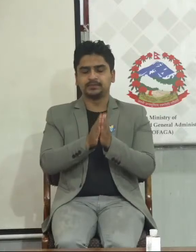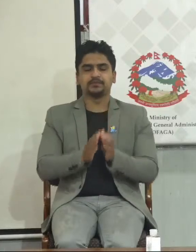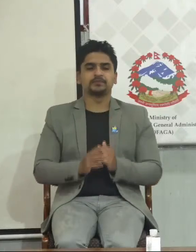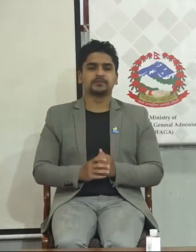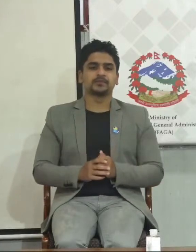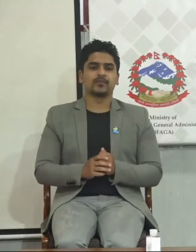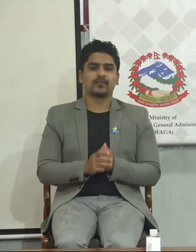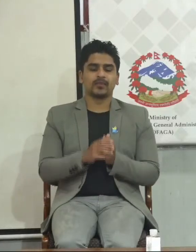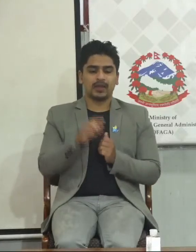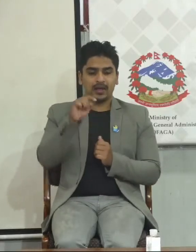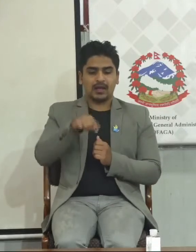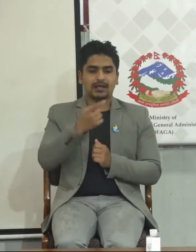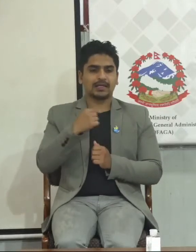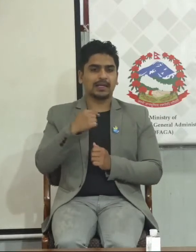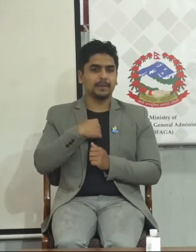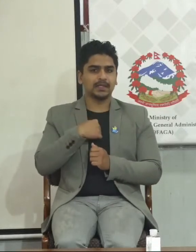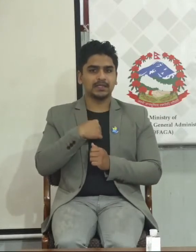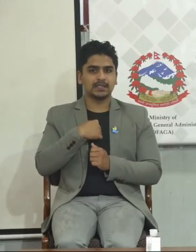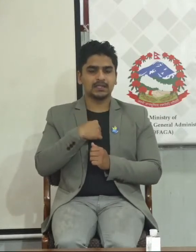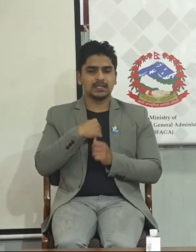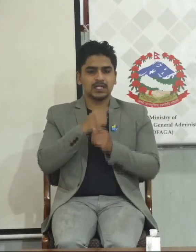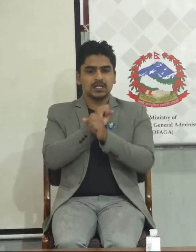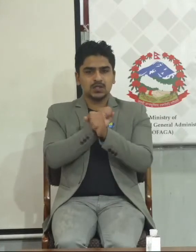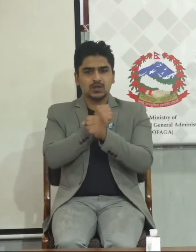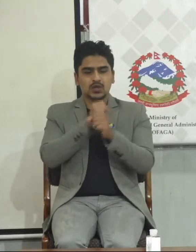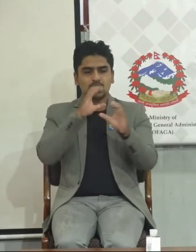communication topics.